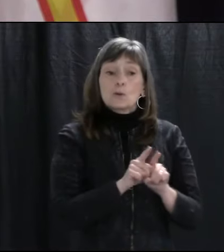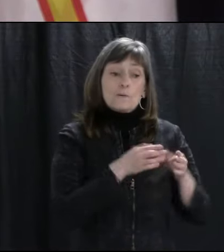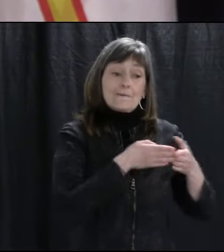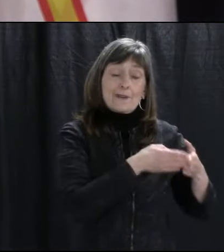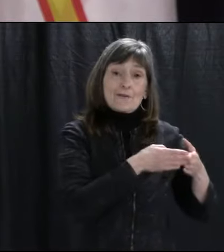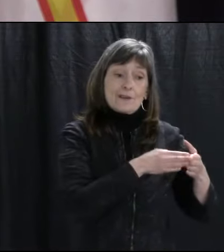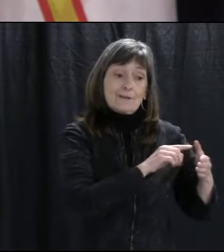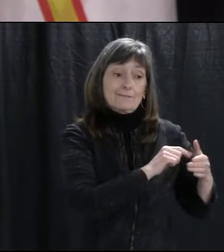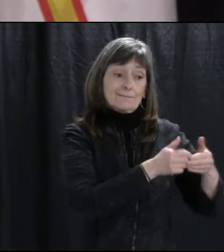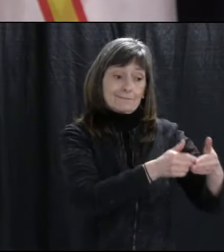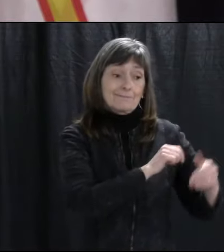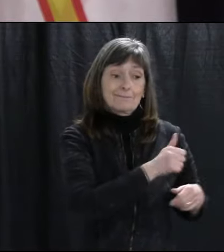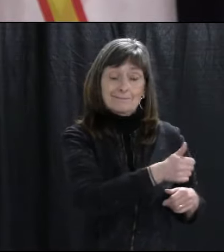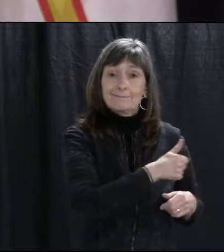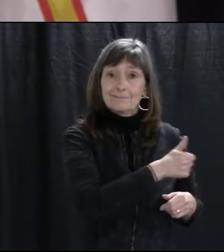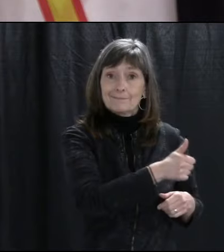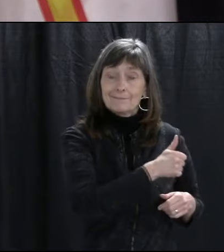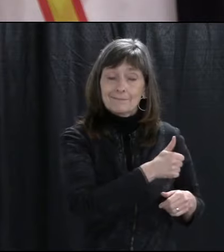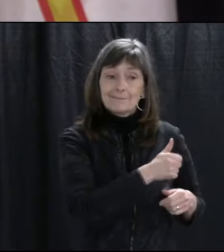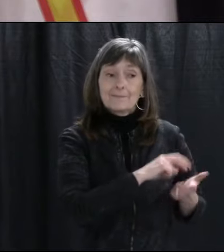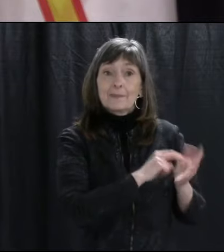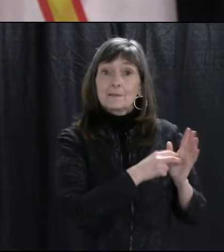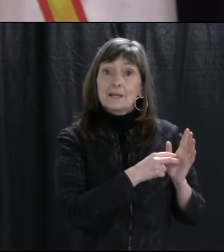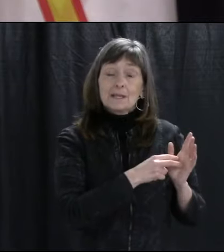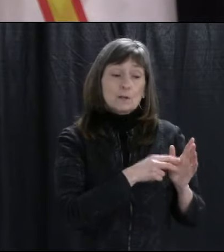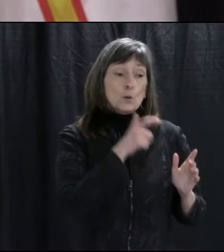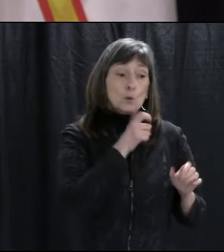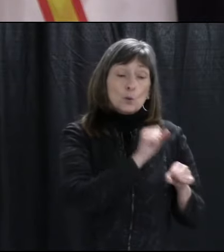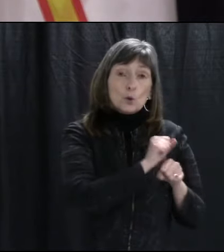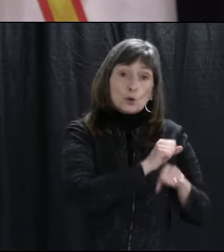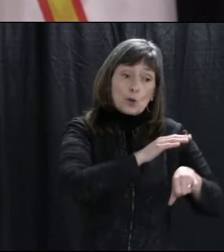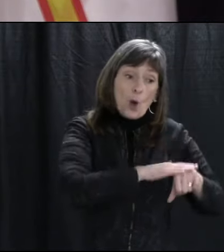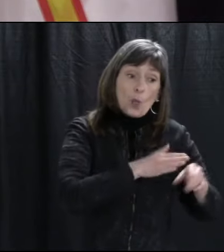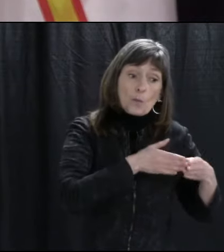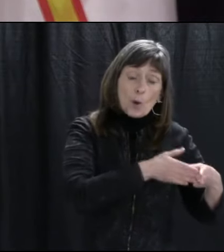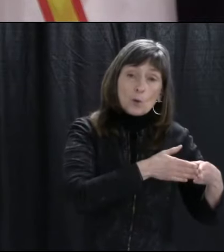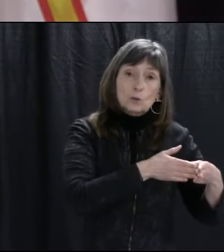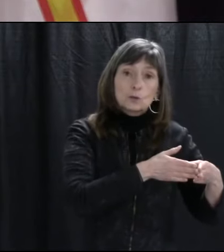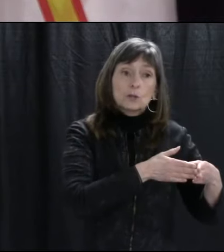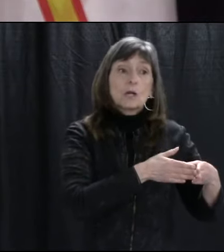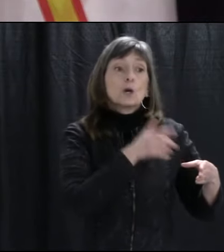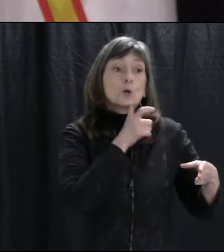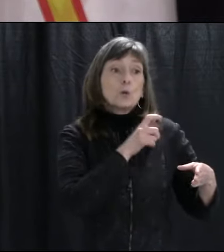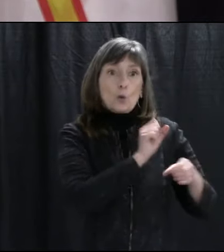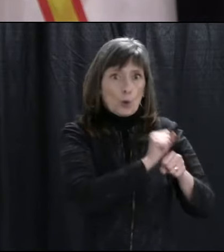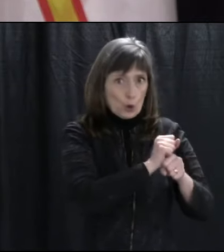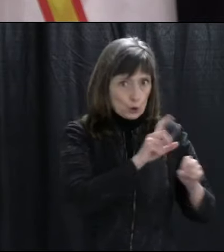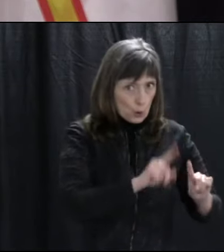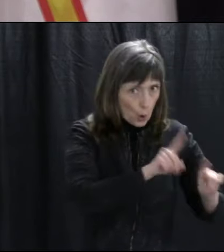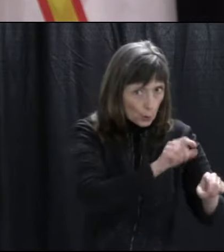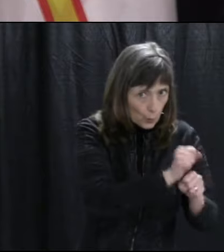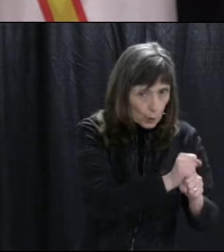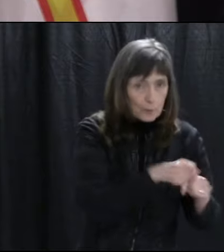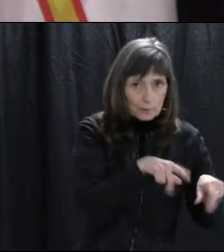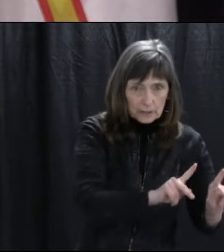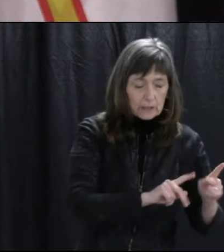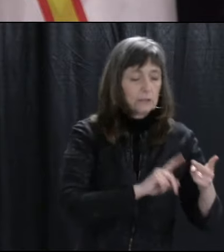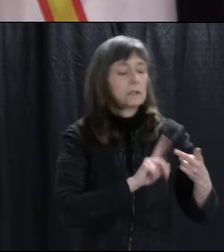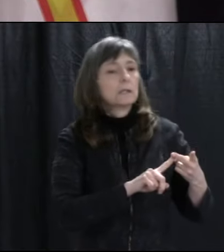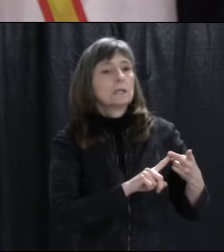restrictions are limiting passengers to essential workers who are traveling to their workplace, about patients traveling